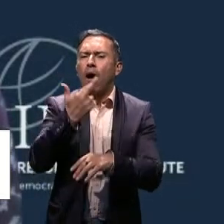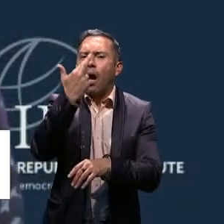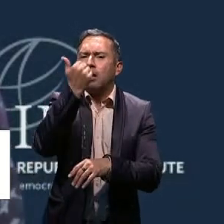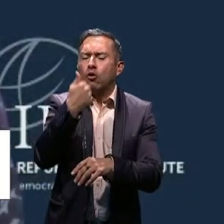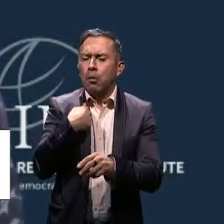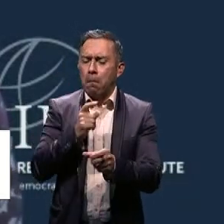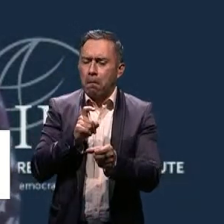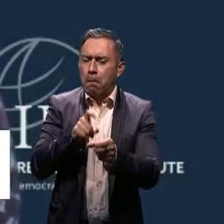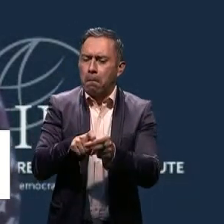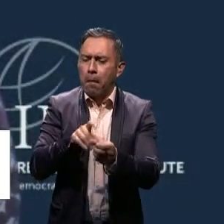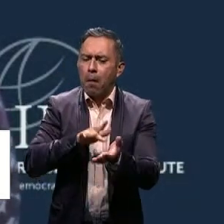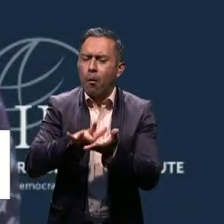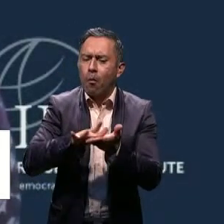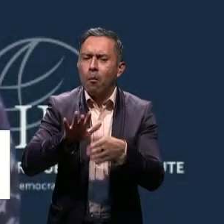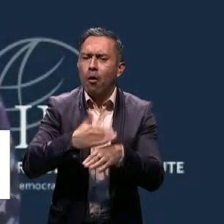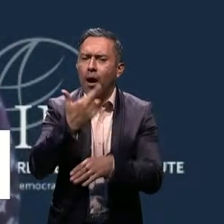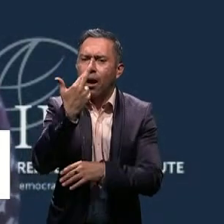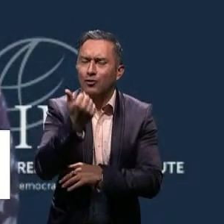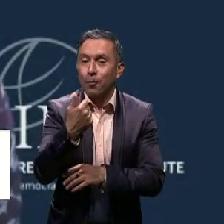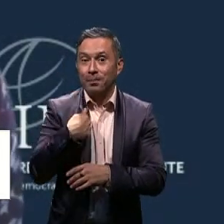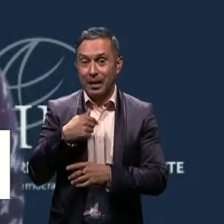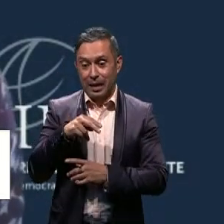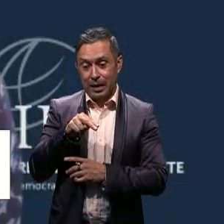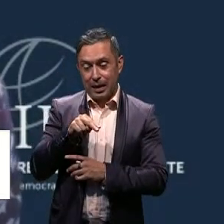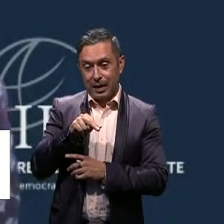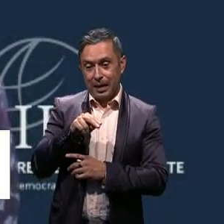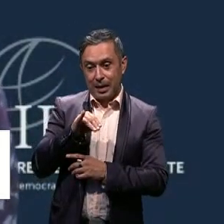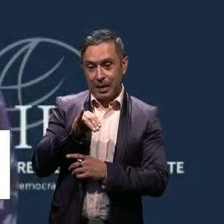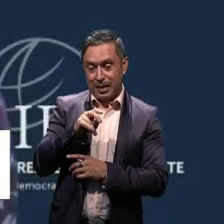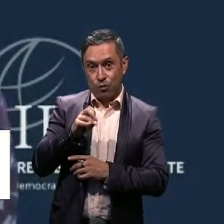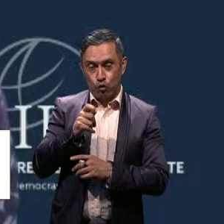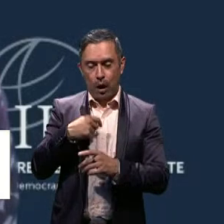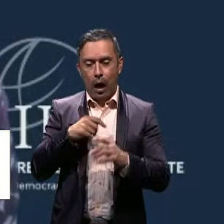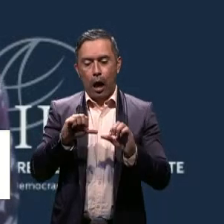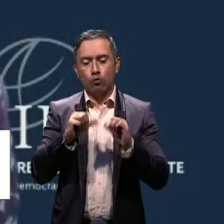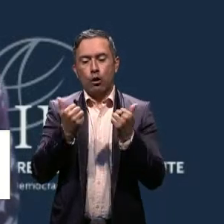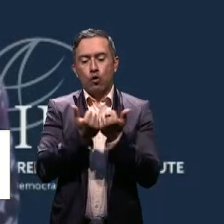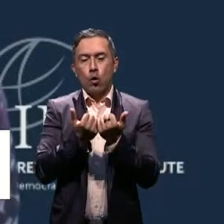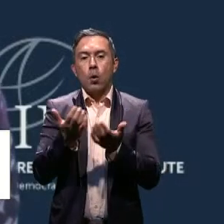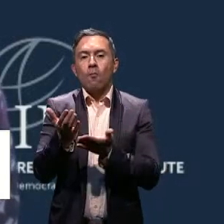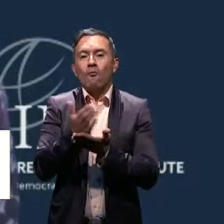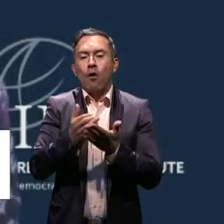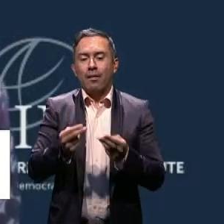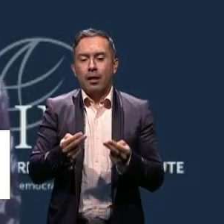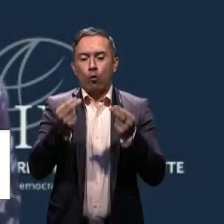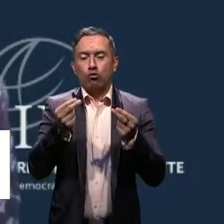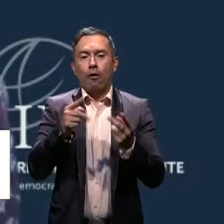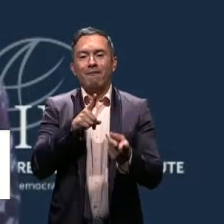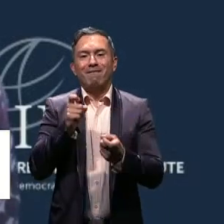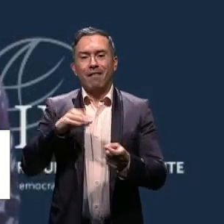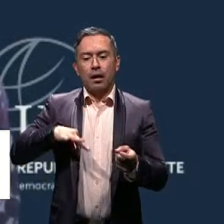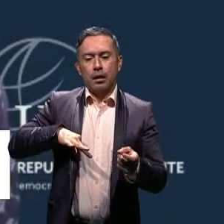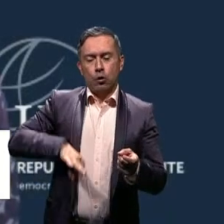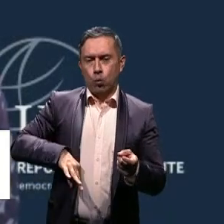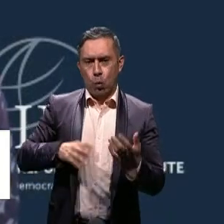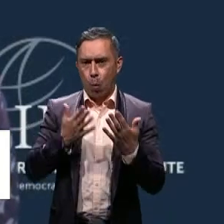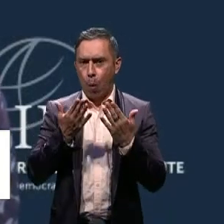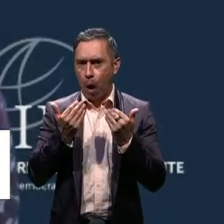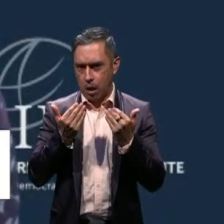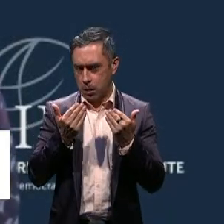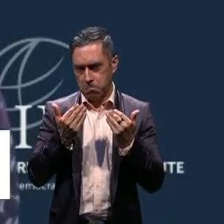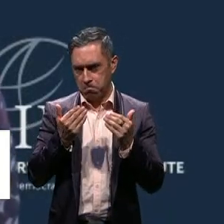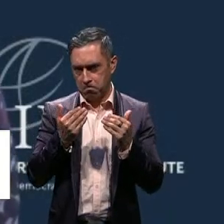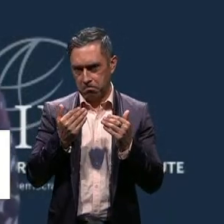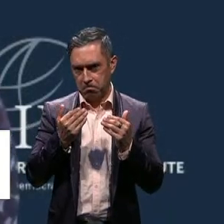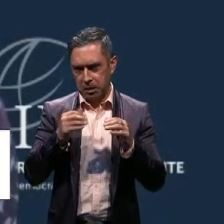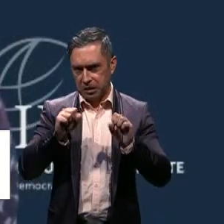you the why we are supporting, we are a nonprofit organization